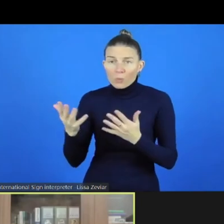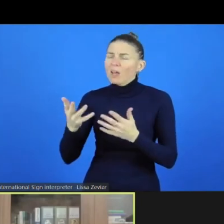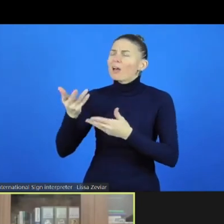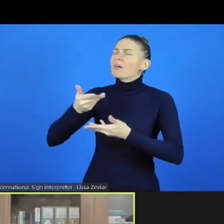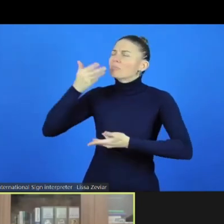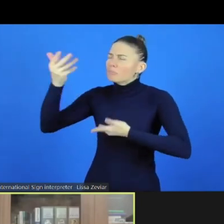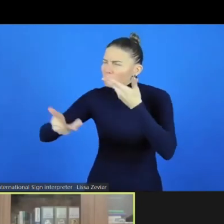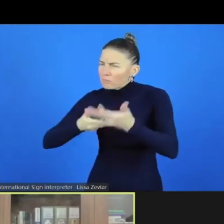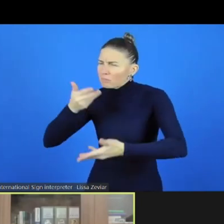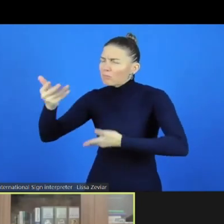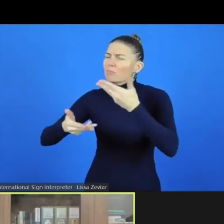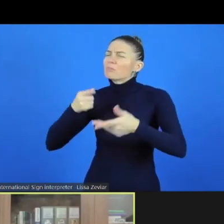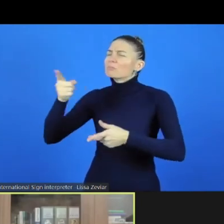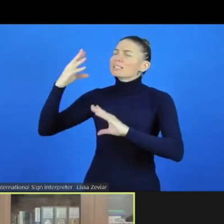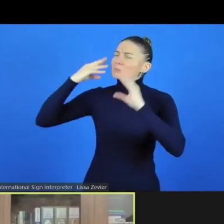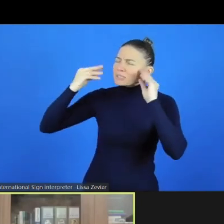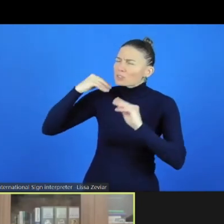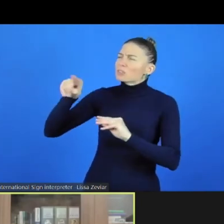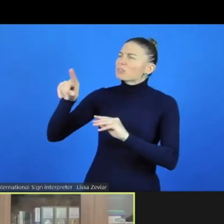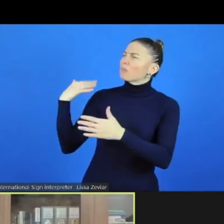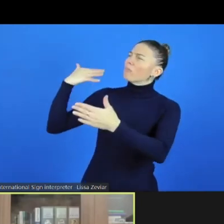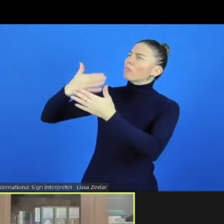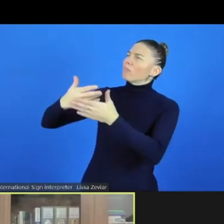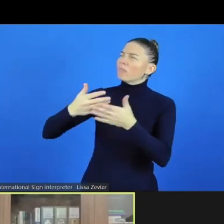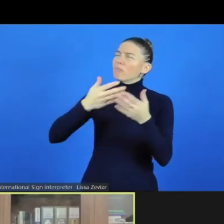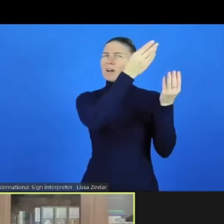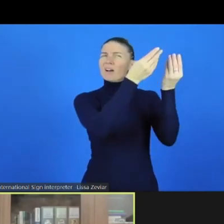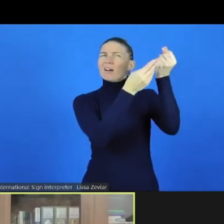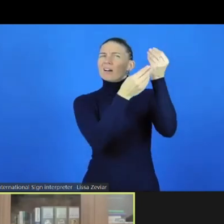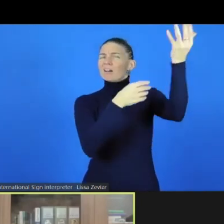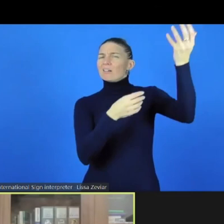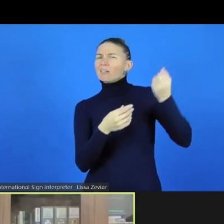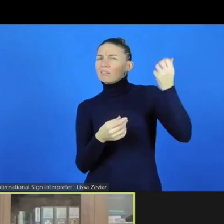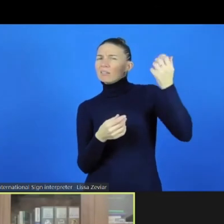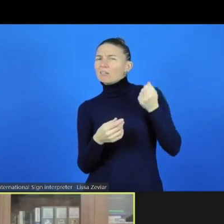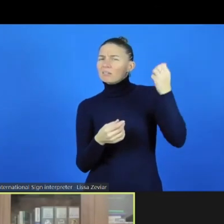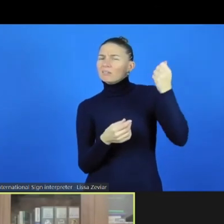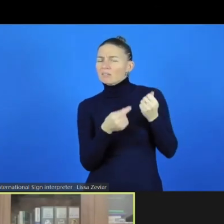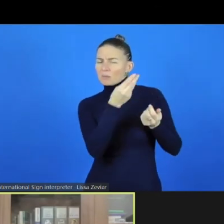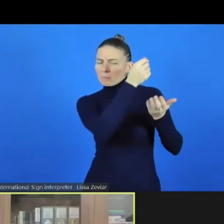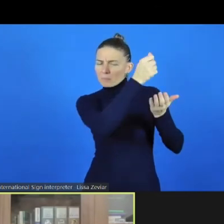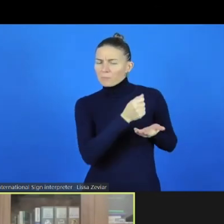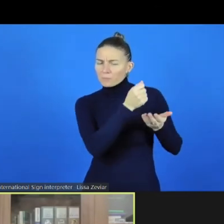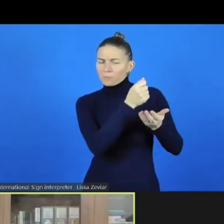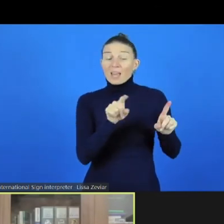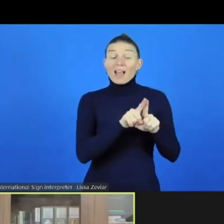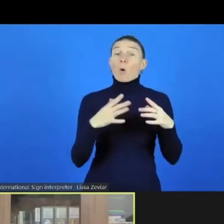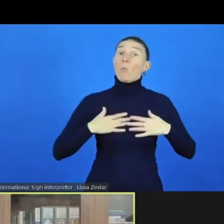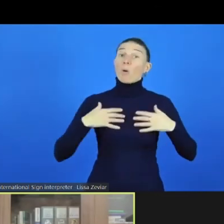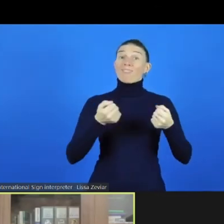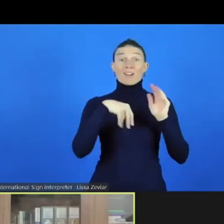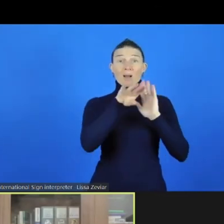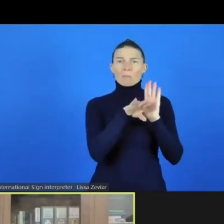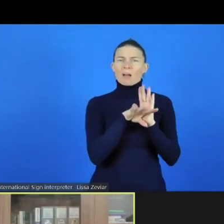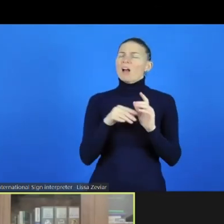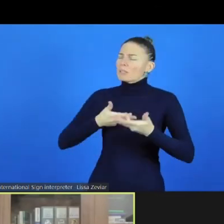their experience with the government schemes that are for people with disabilities, and also on the welfare measures. Now, this has